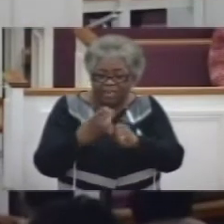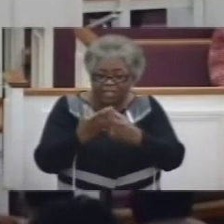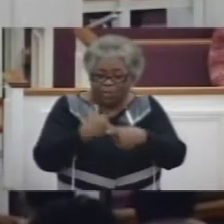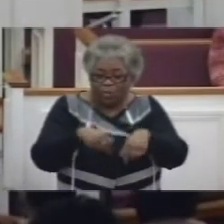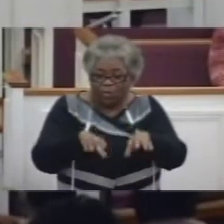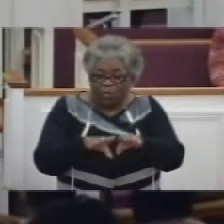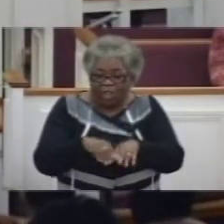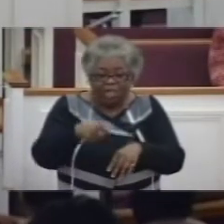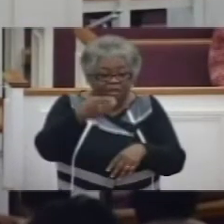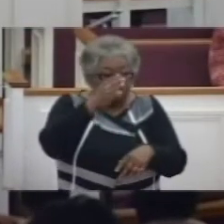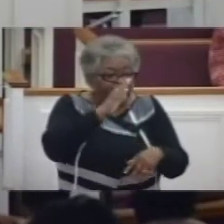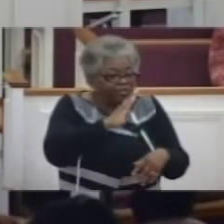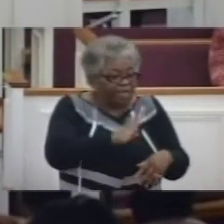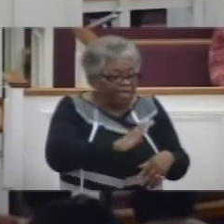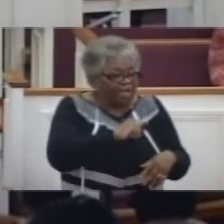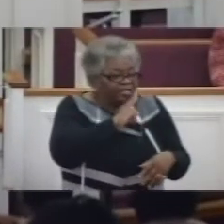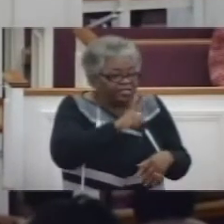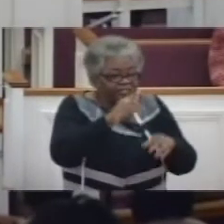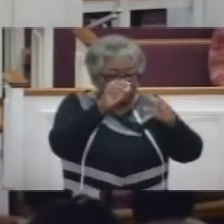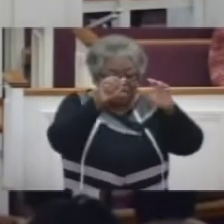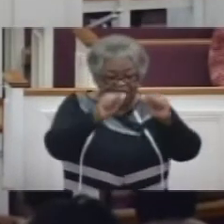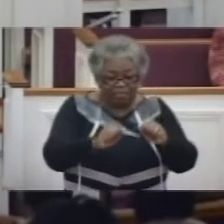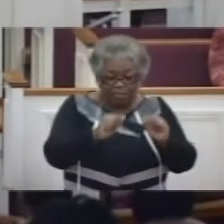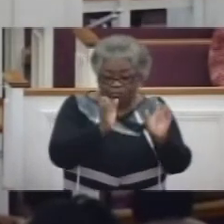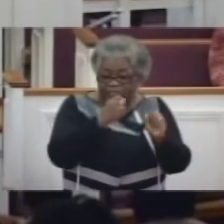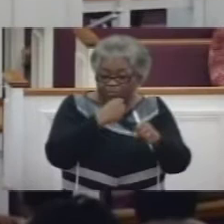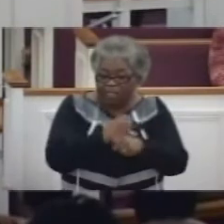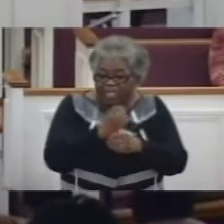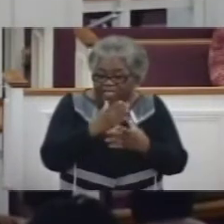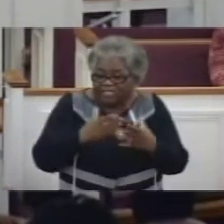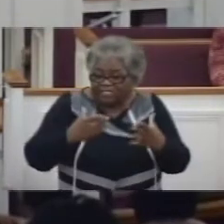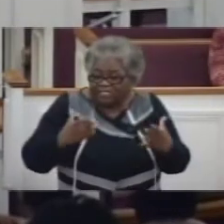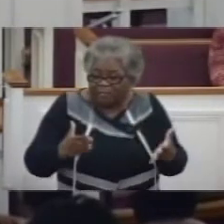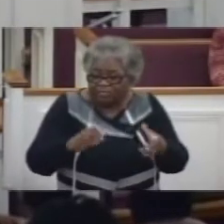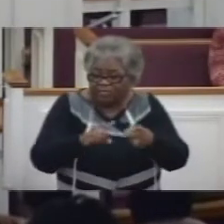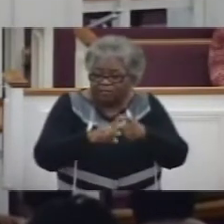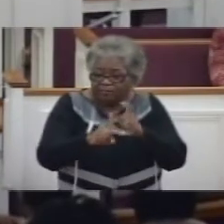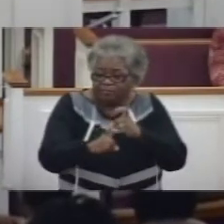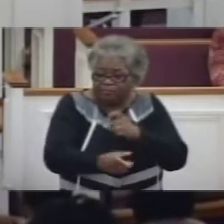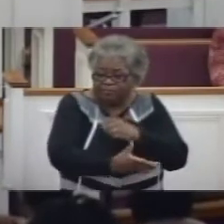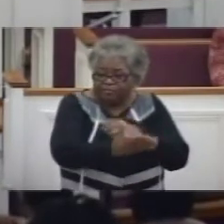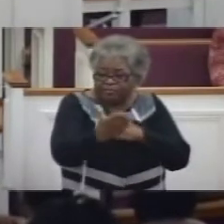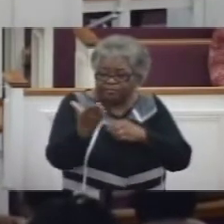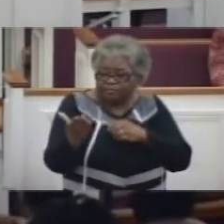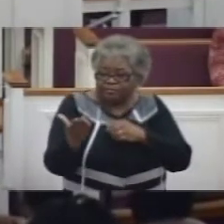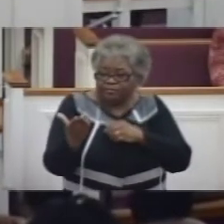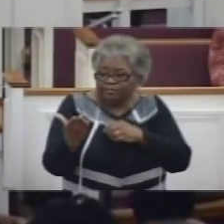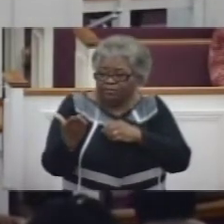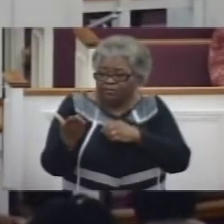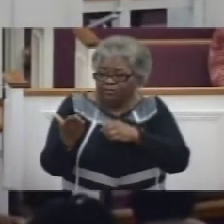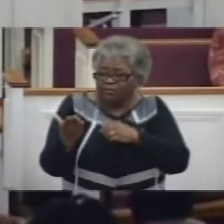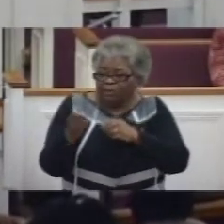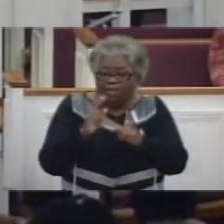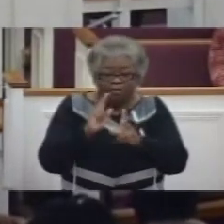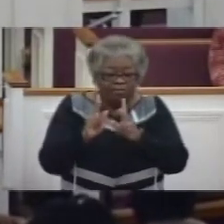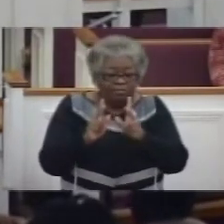ground. God is able to make something out of you. Those boys